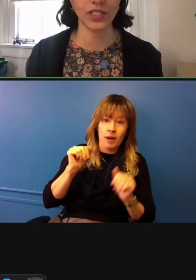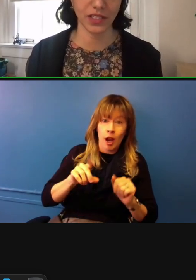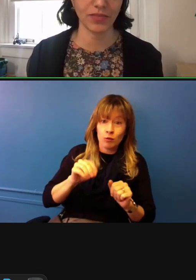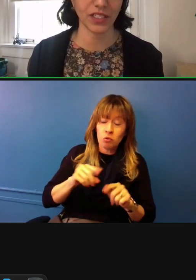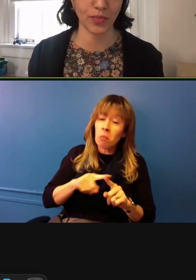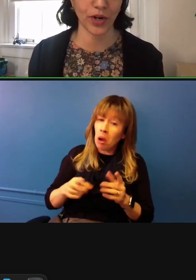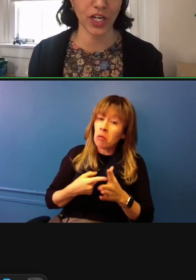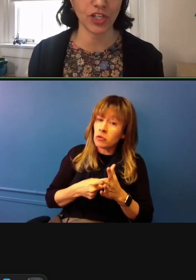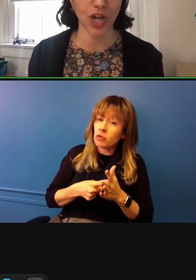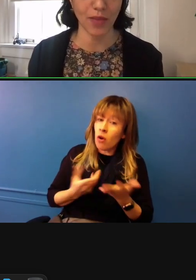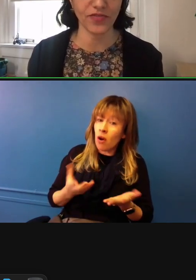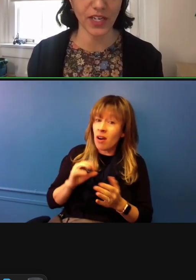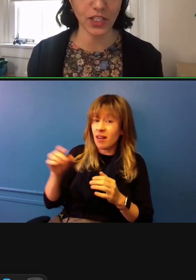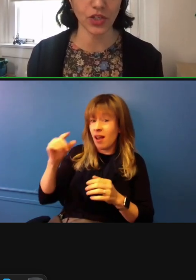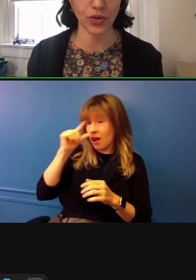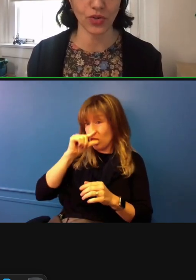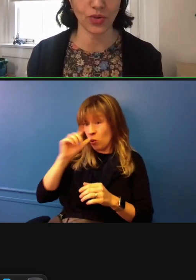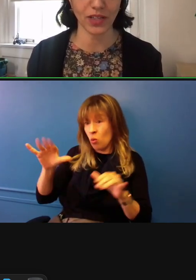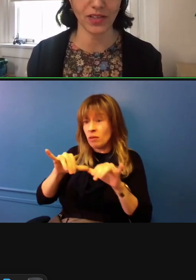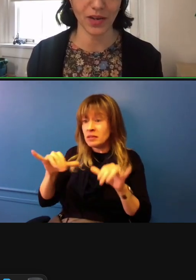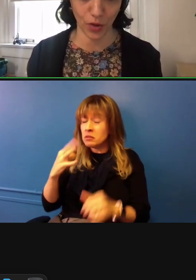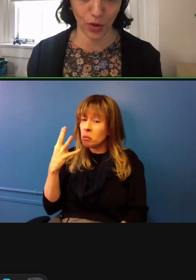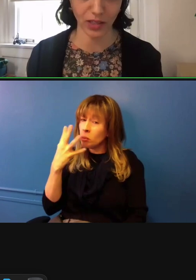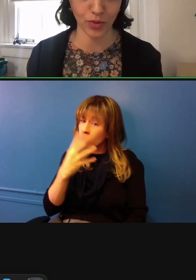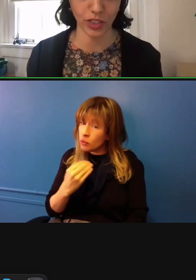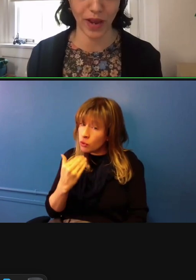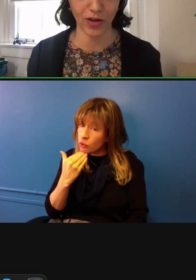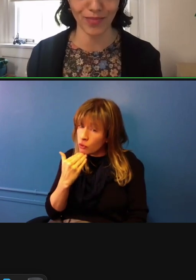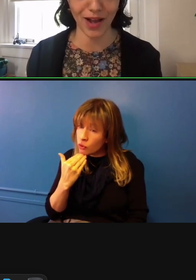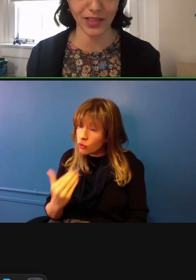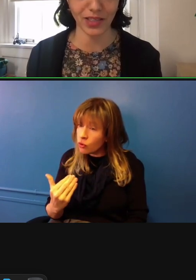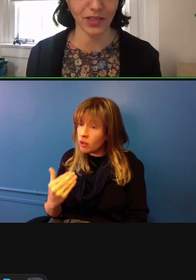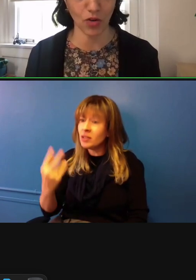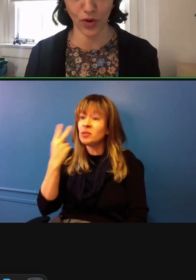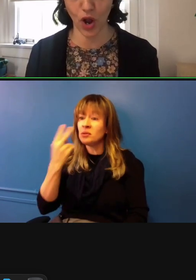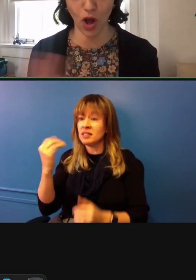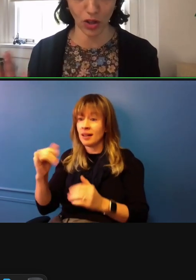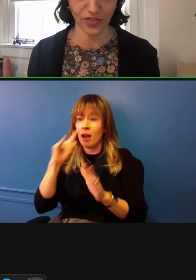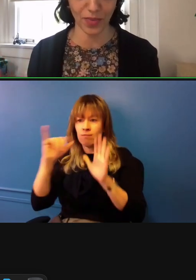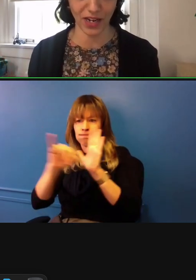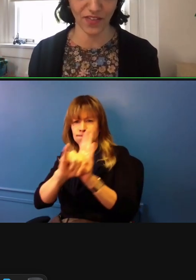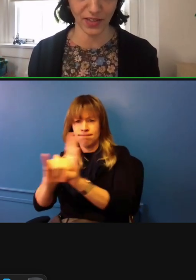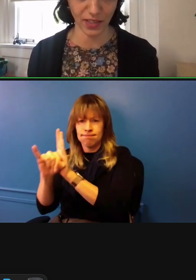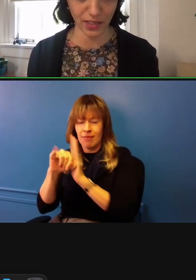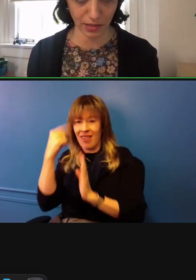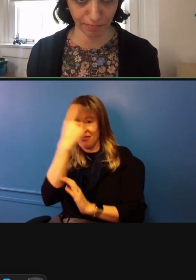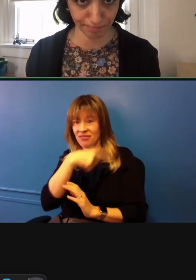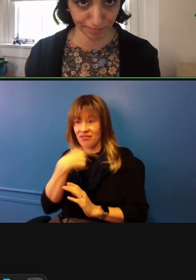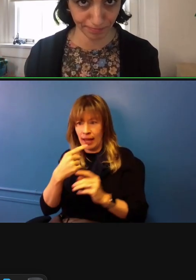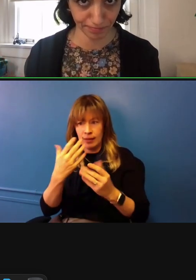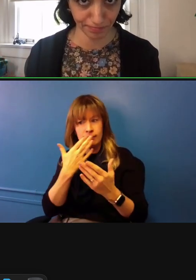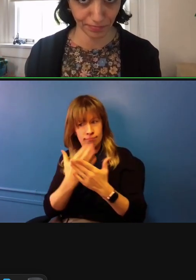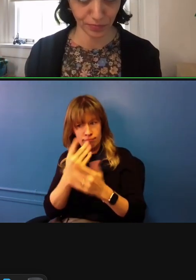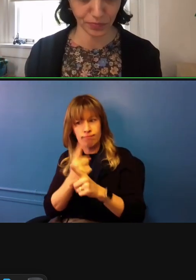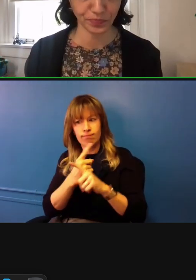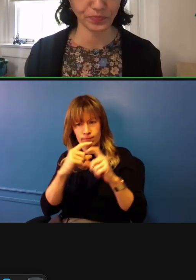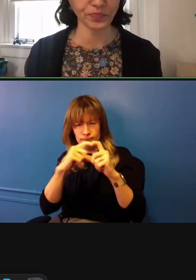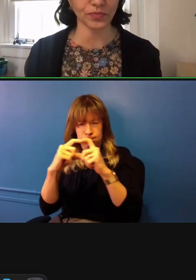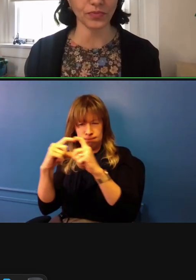And Google's system does a pretty good job of this, so you can see it correctly puts bounding boxes over all of the many faces.